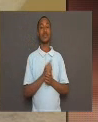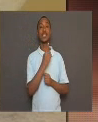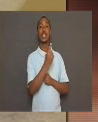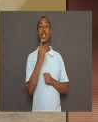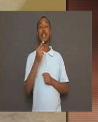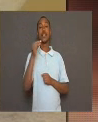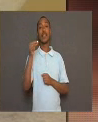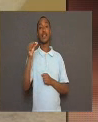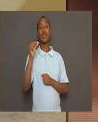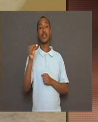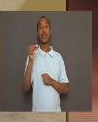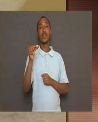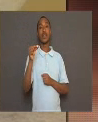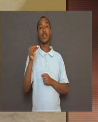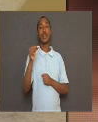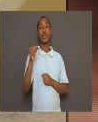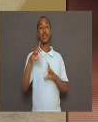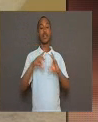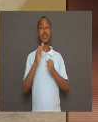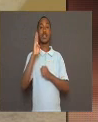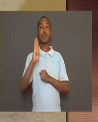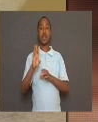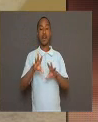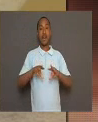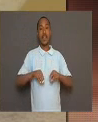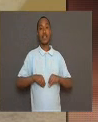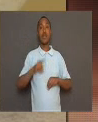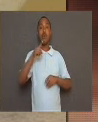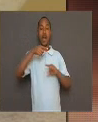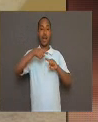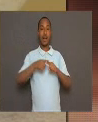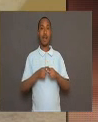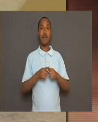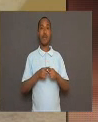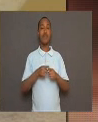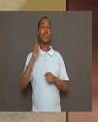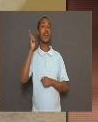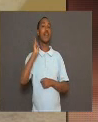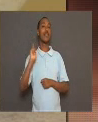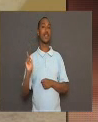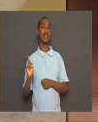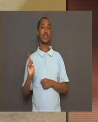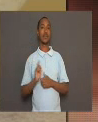Each test tube in set B receives 1 gram of graphite.